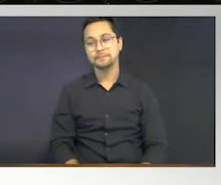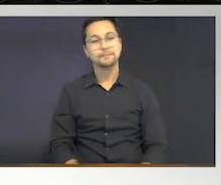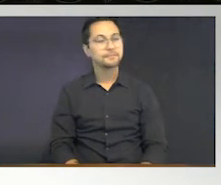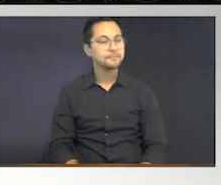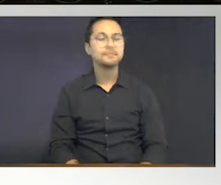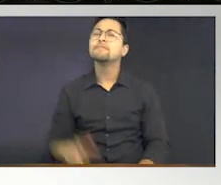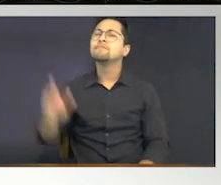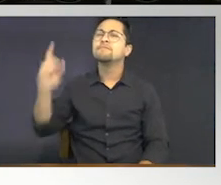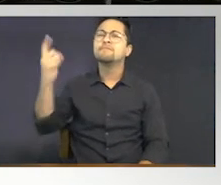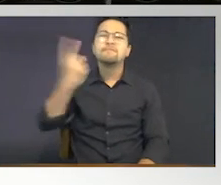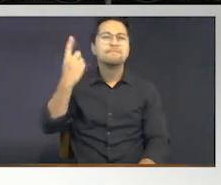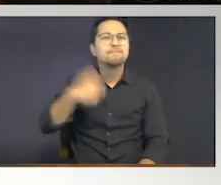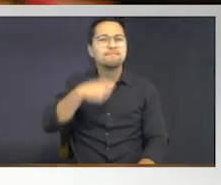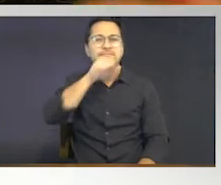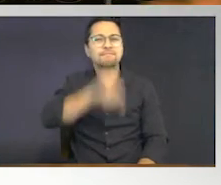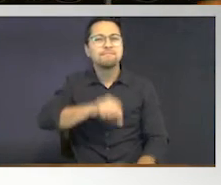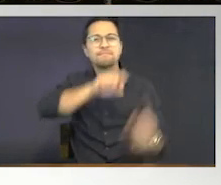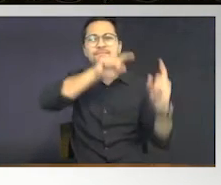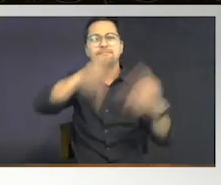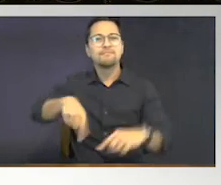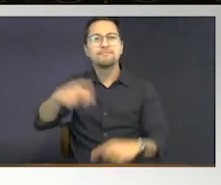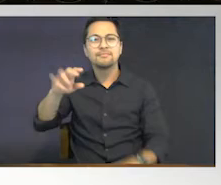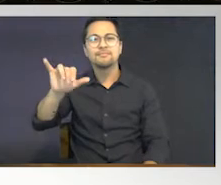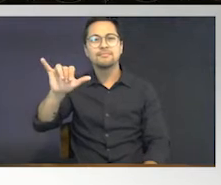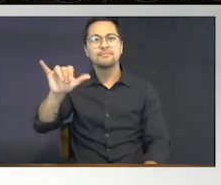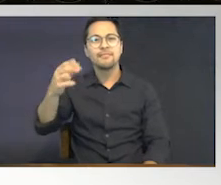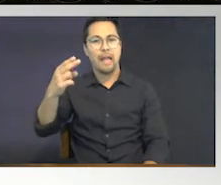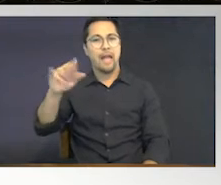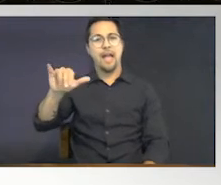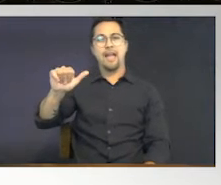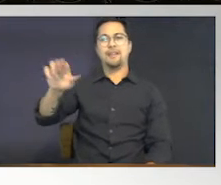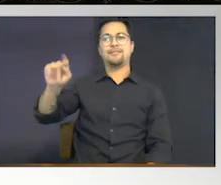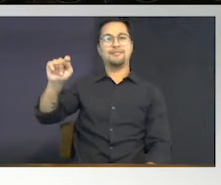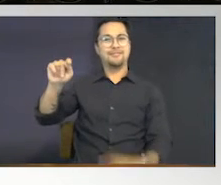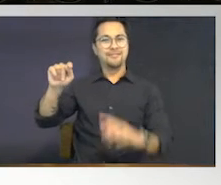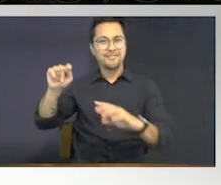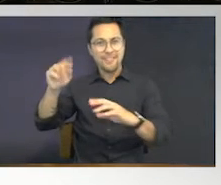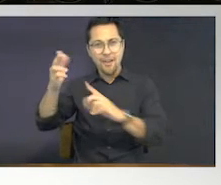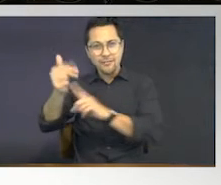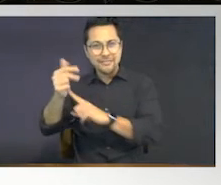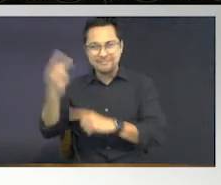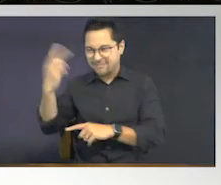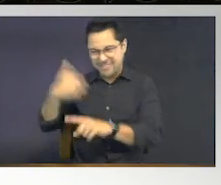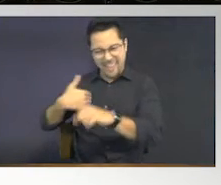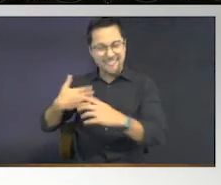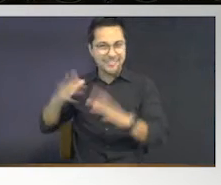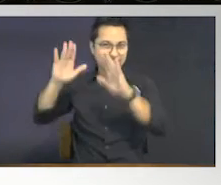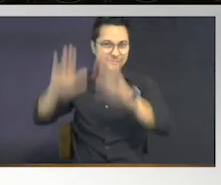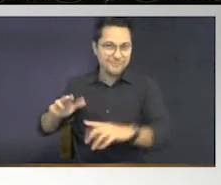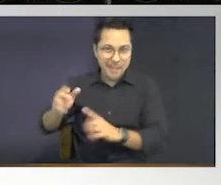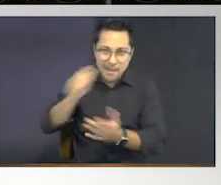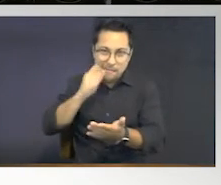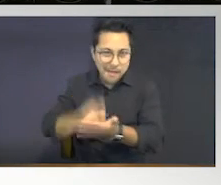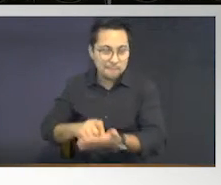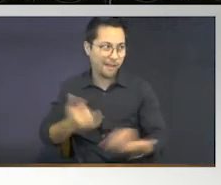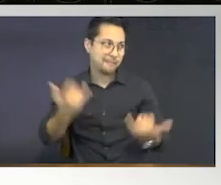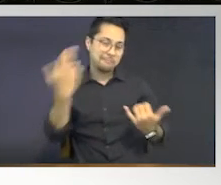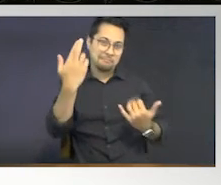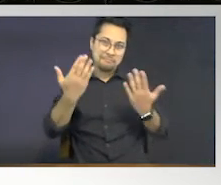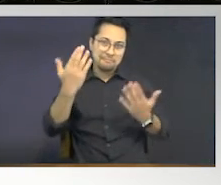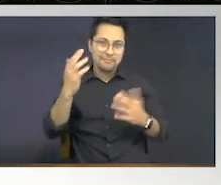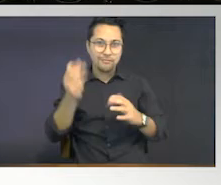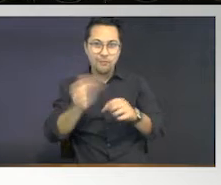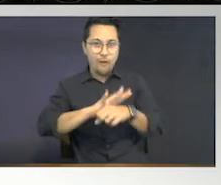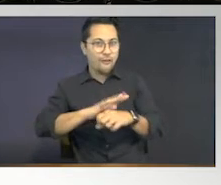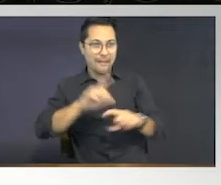And I used to always love coming to the Hyatt for my workshops because they would always have these great pens, right? But probably because of COVID, they can't hand them out now. But